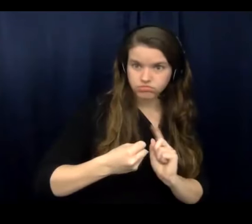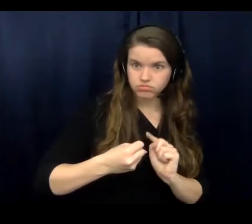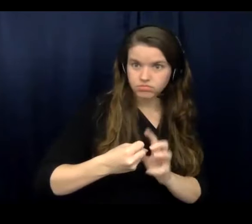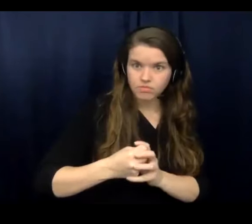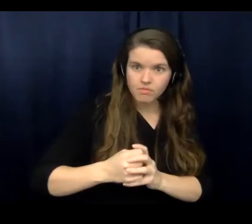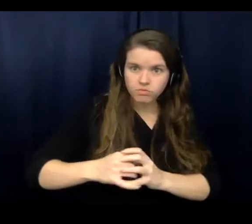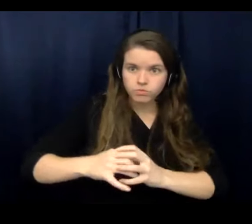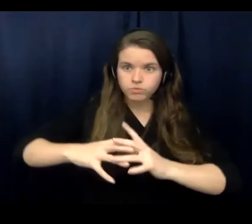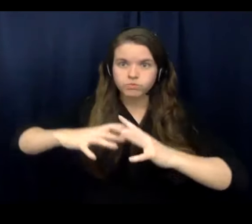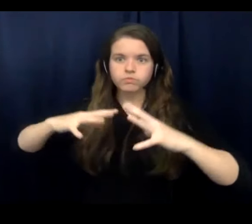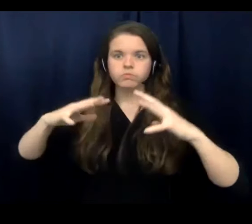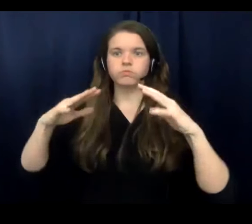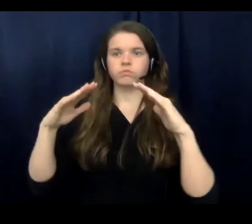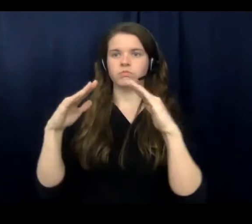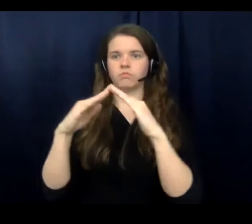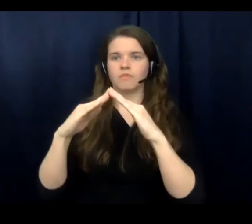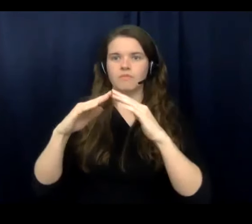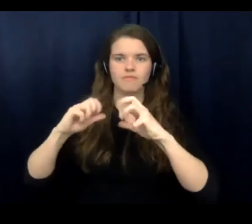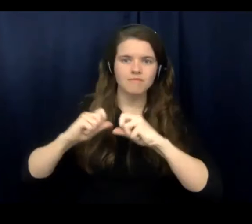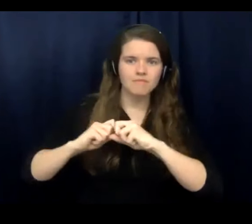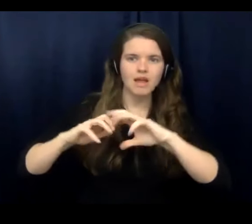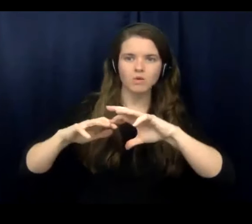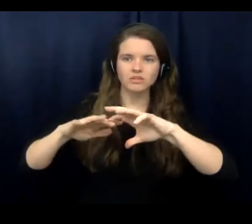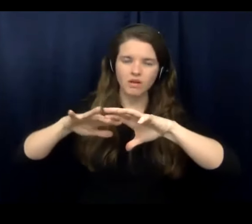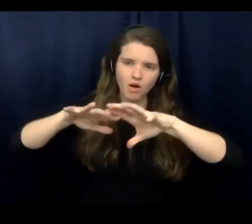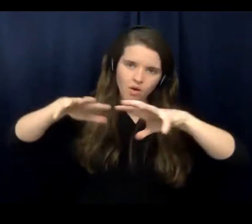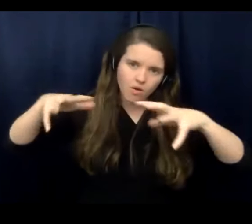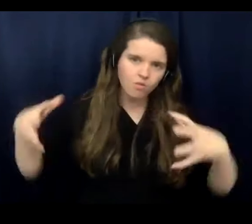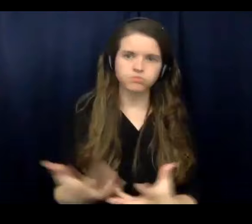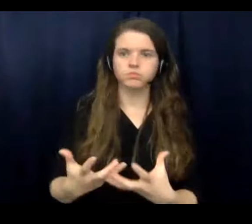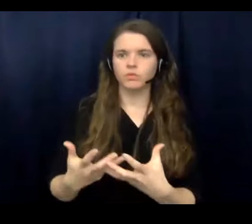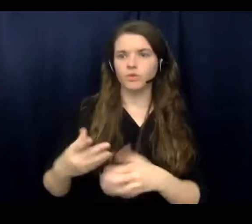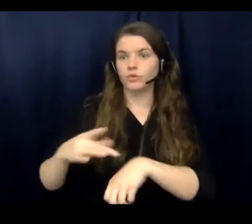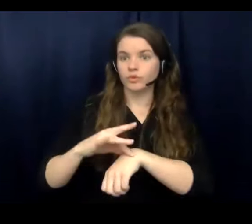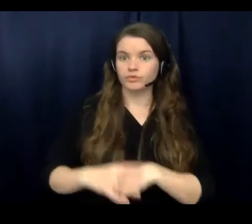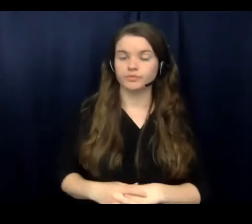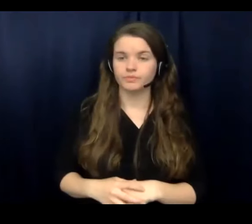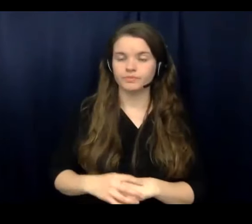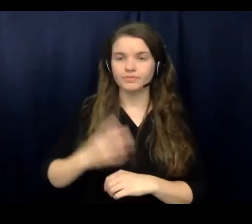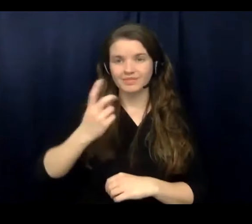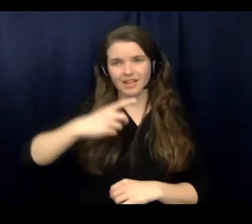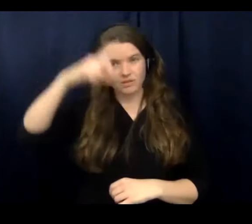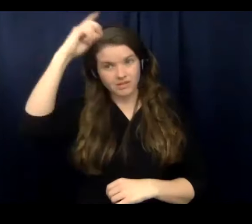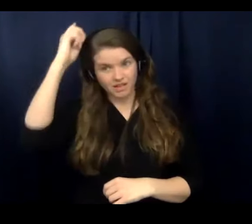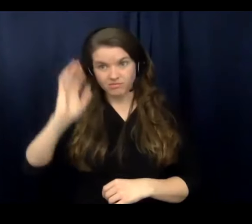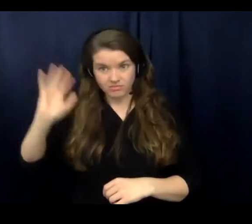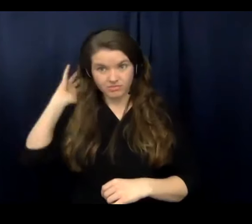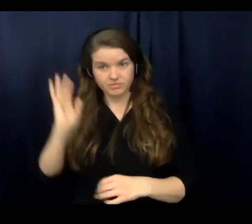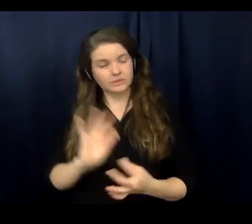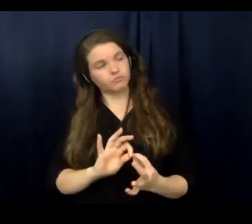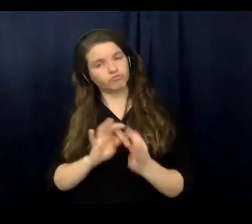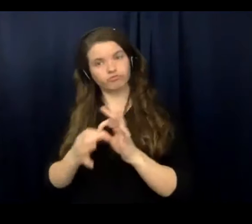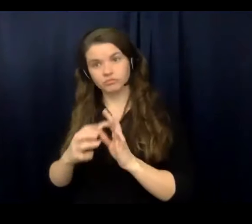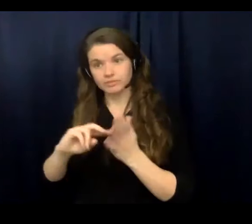and filled the whole earth. Now, when Daniel interpreted the dream, he put it this way